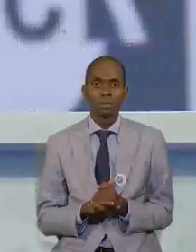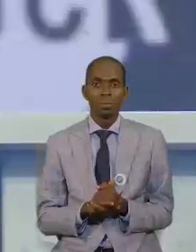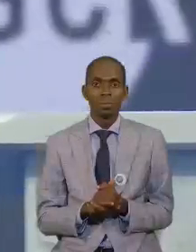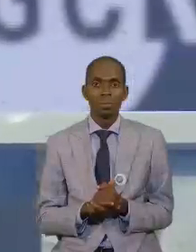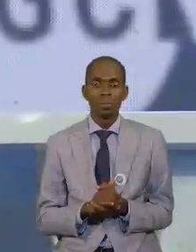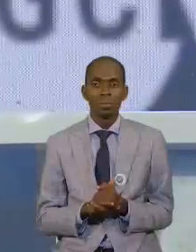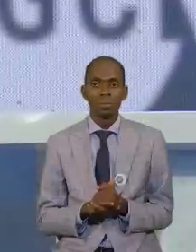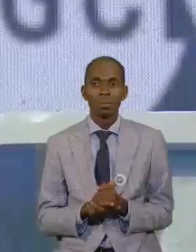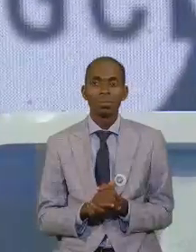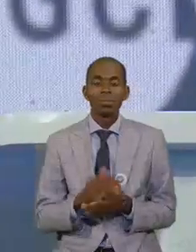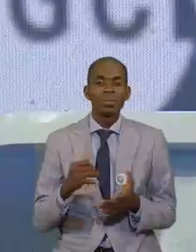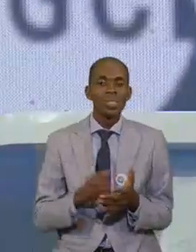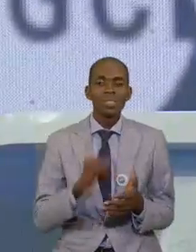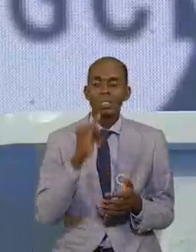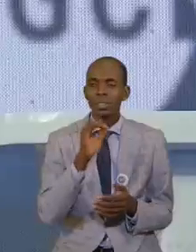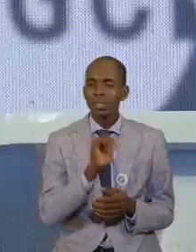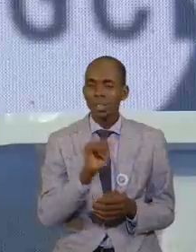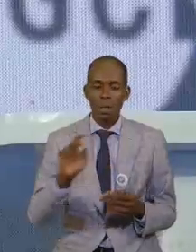It's a perfect propitiation.